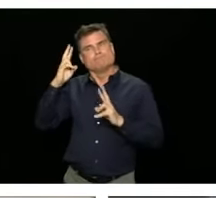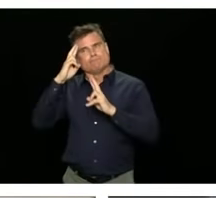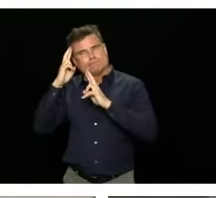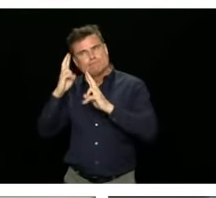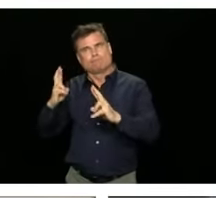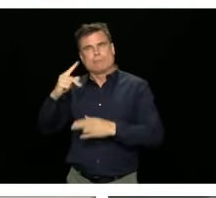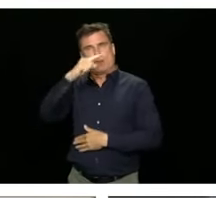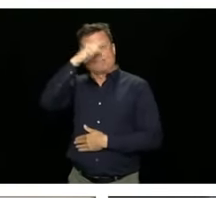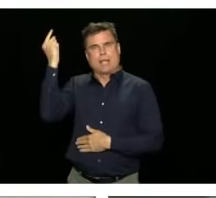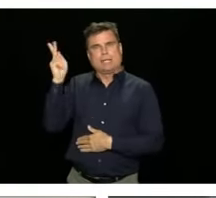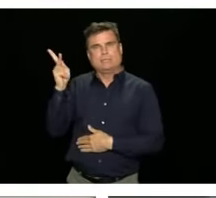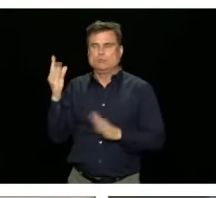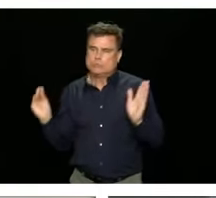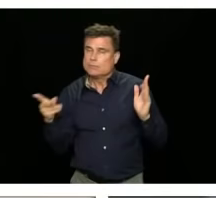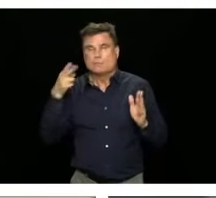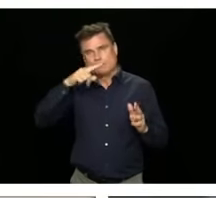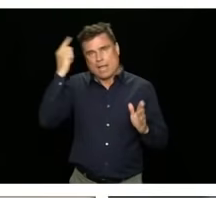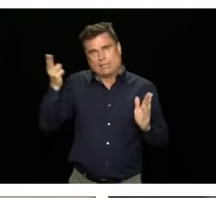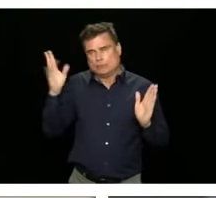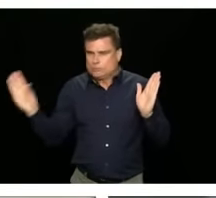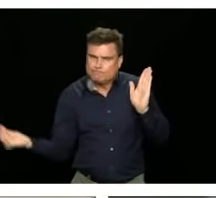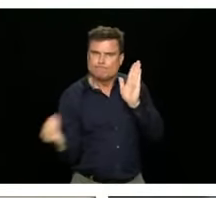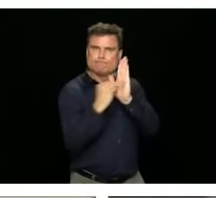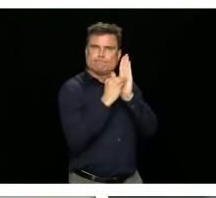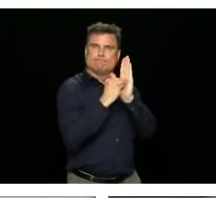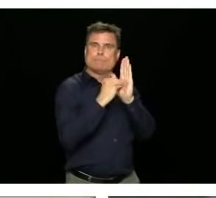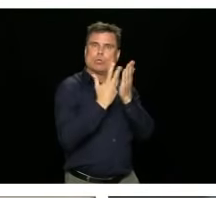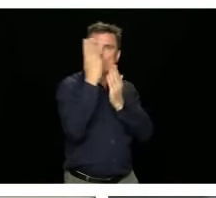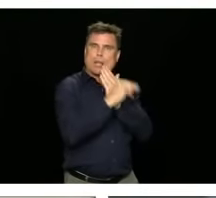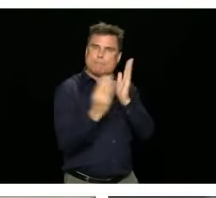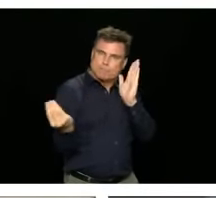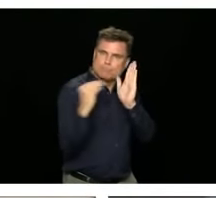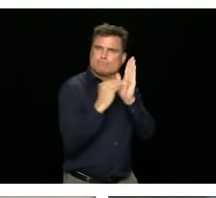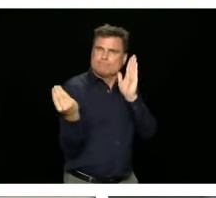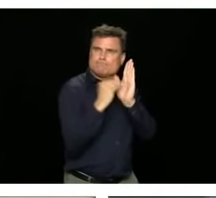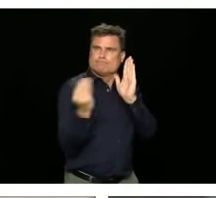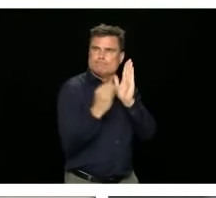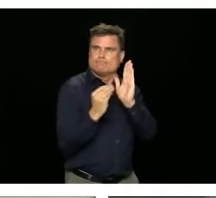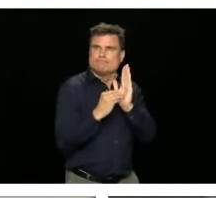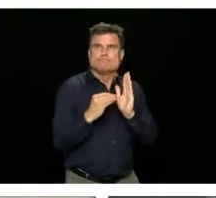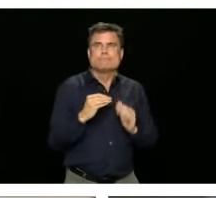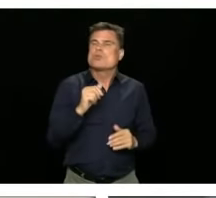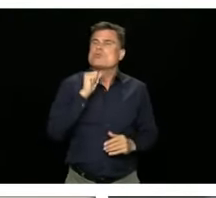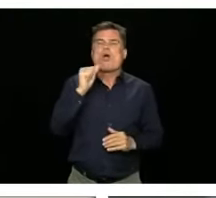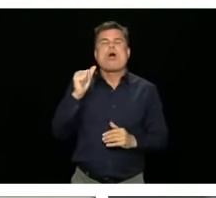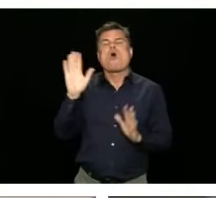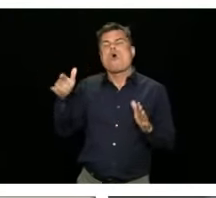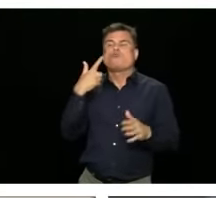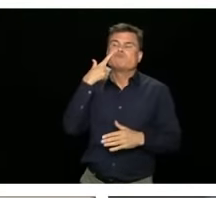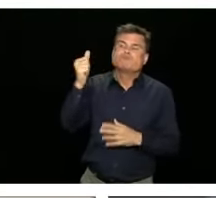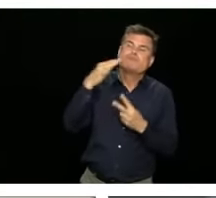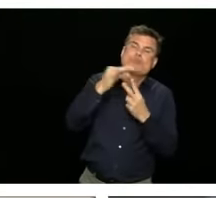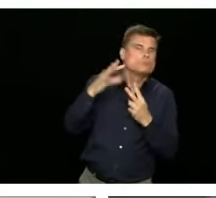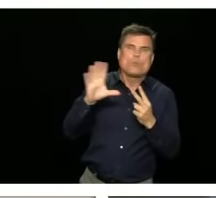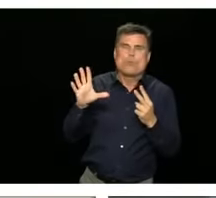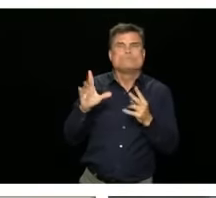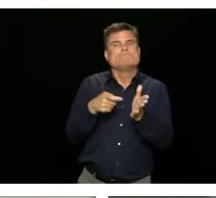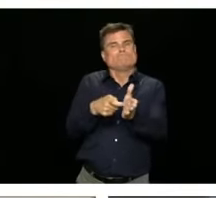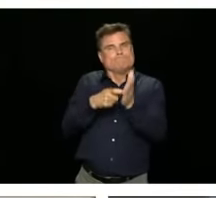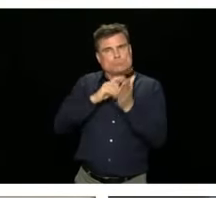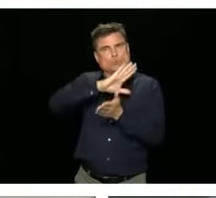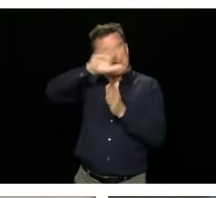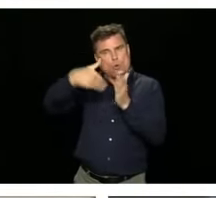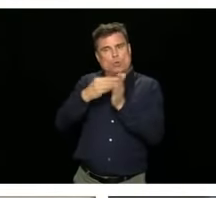to be mandatory in schools. And they also decided that they would like to create an anti-racism working group in order to